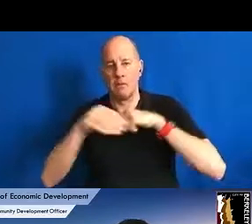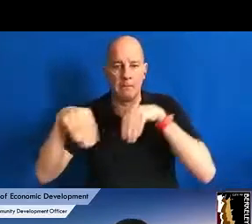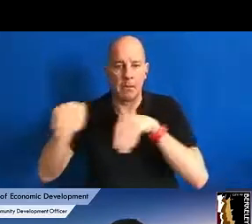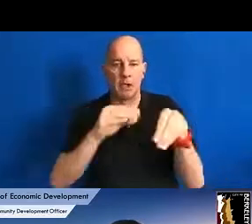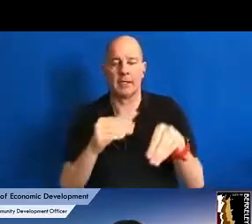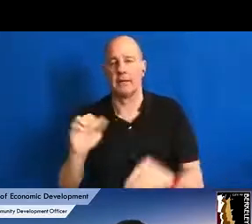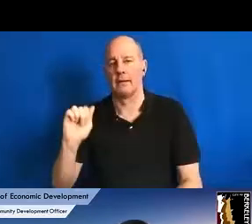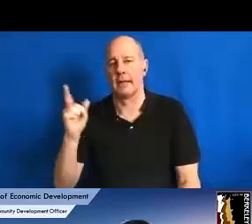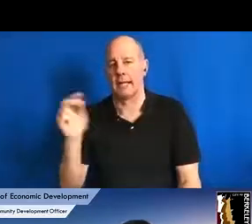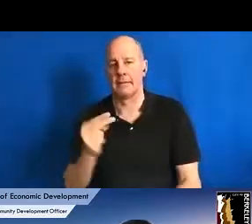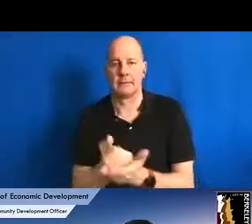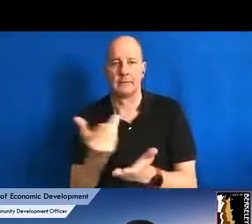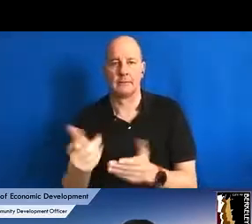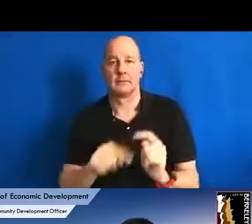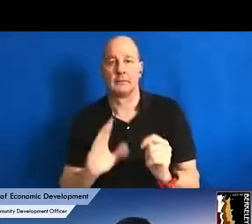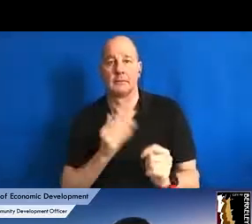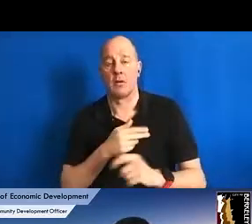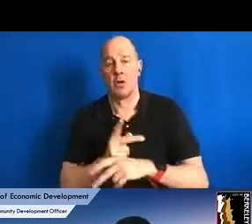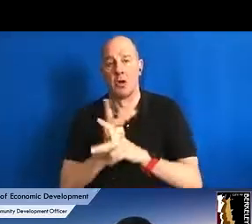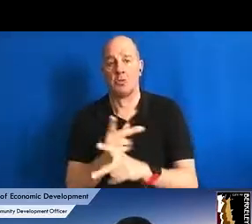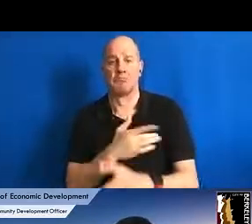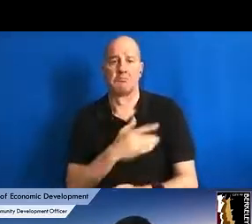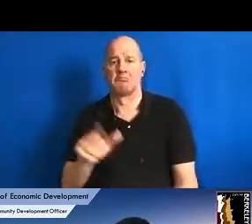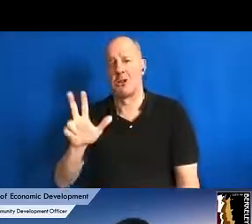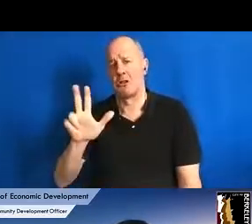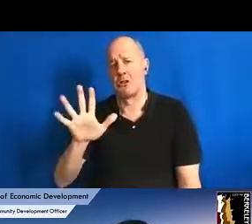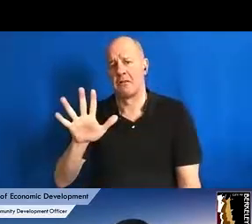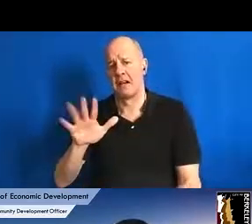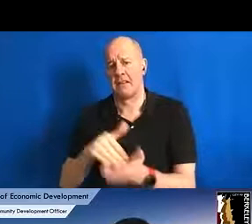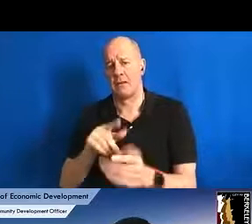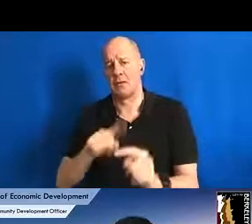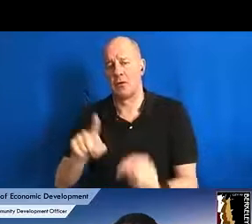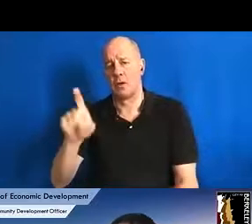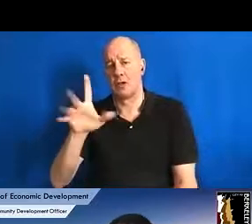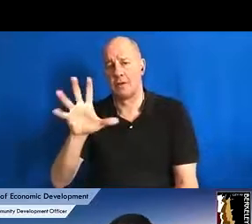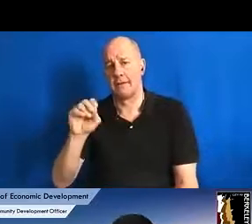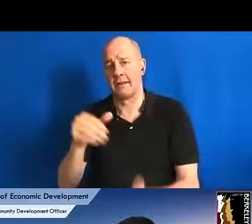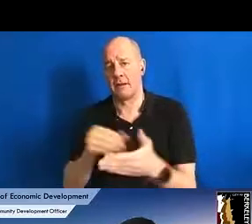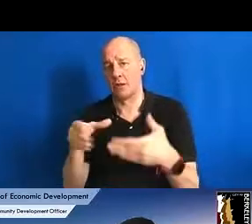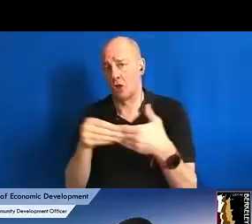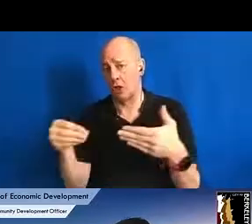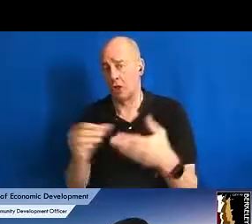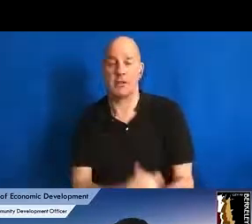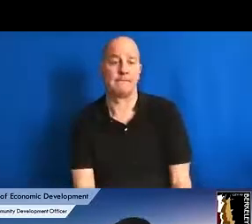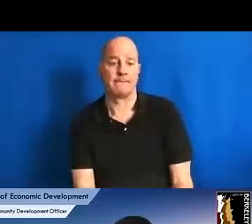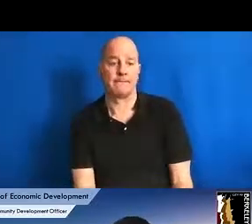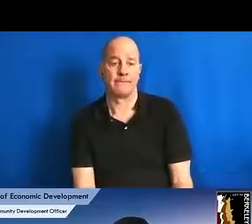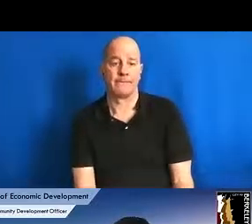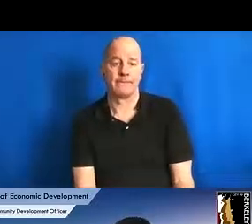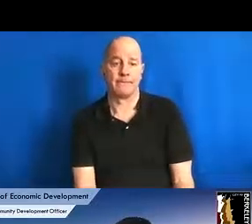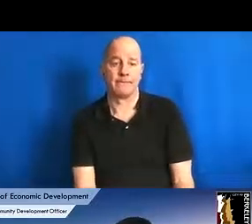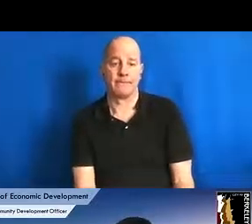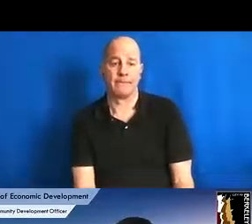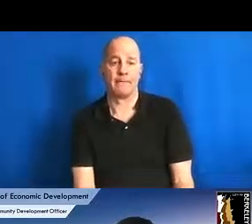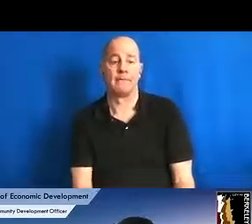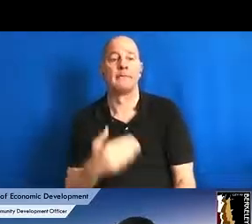but typically our loan sizes are between $35,000 to $150,000. We have a requirement to